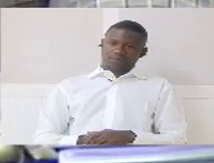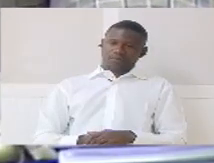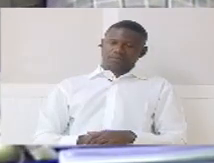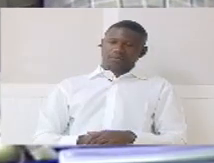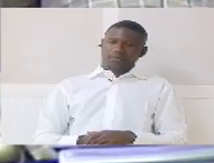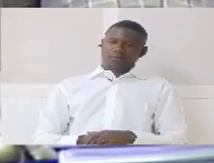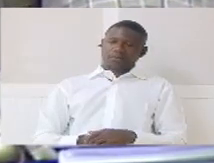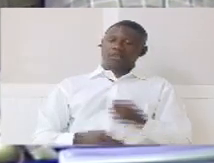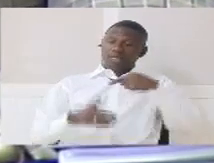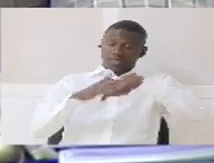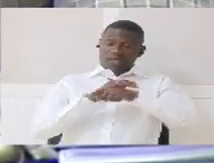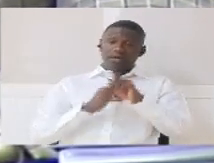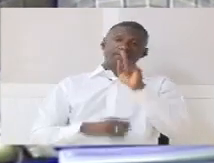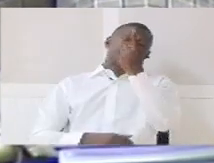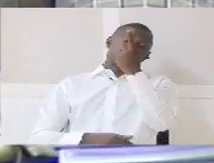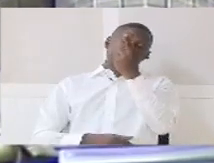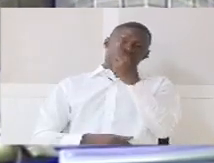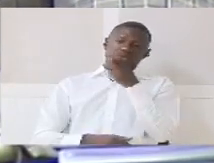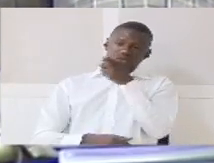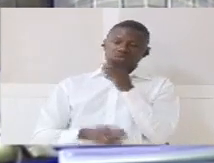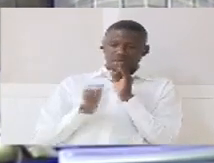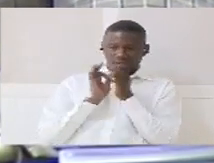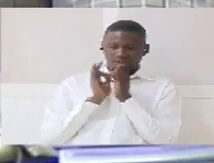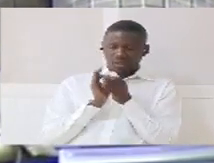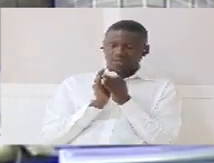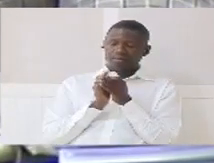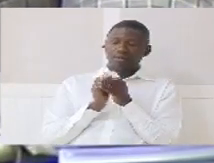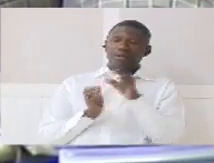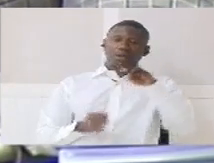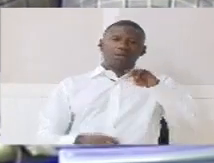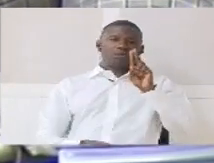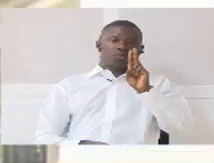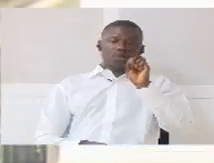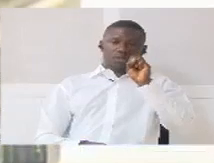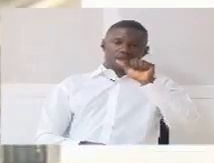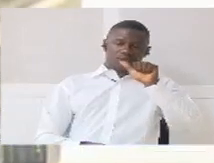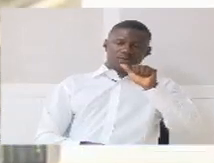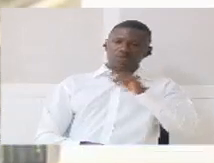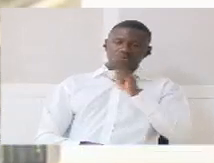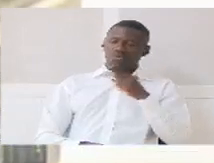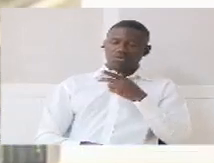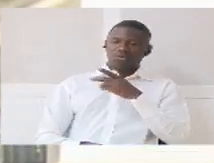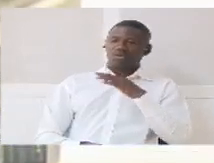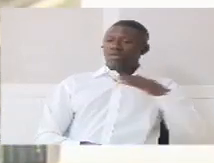In the first instance, you said Musa was not leaving the prisons.